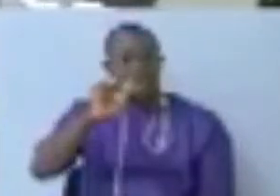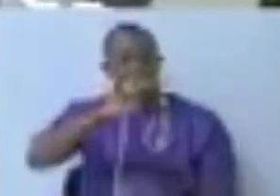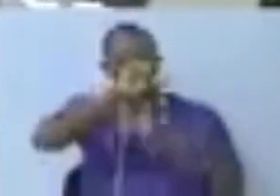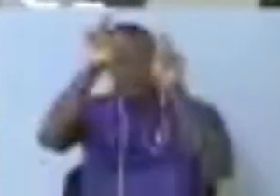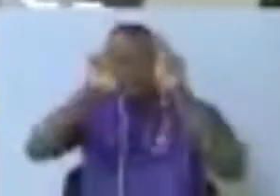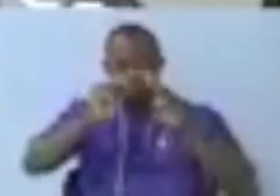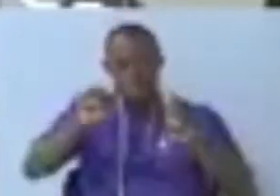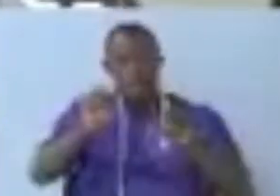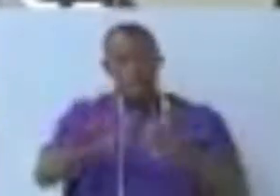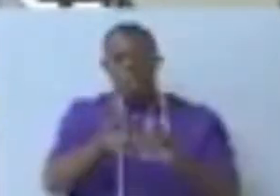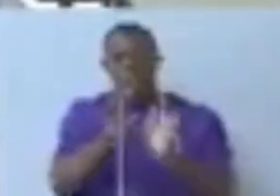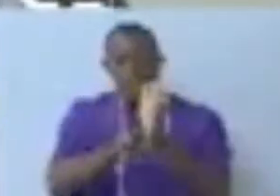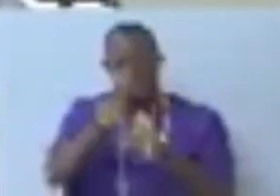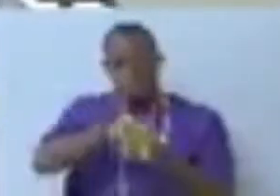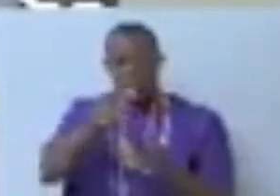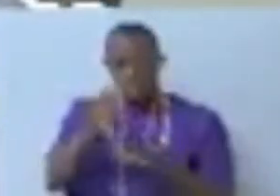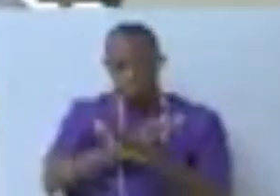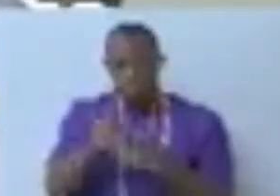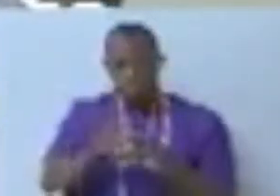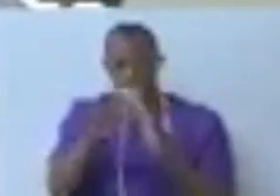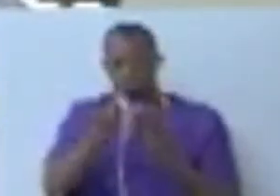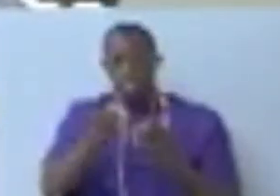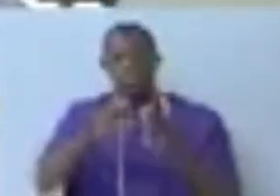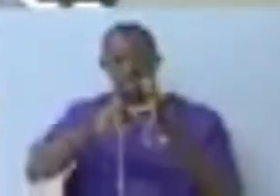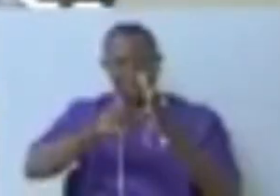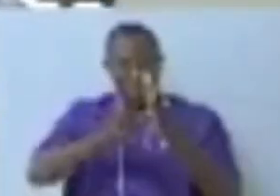right, and then at the middle of the page,